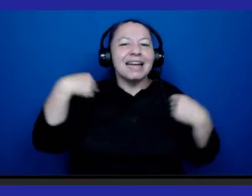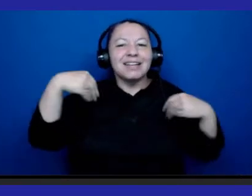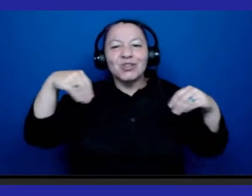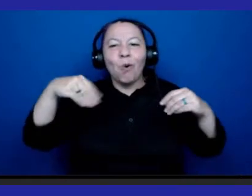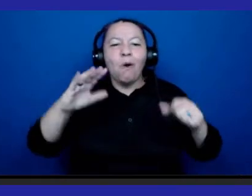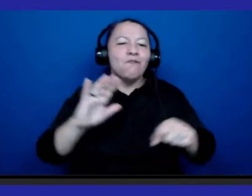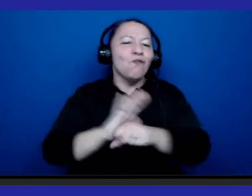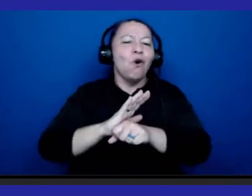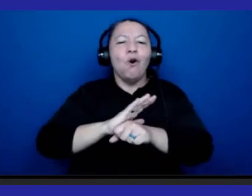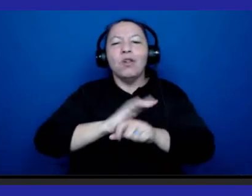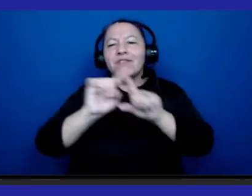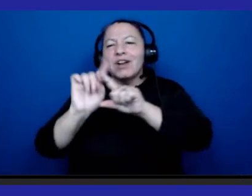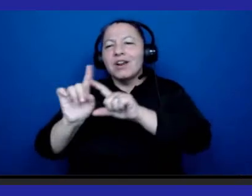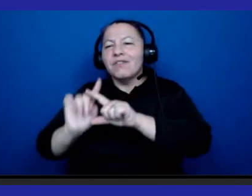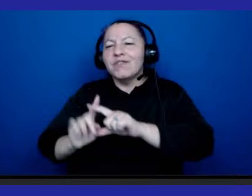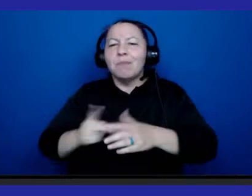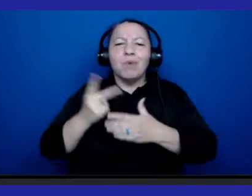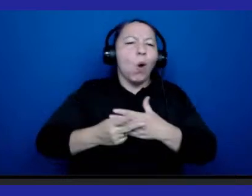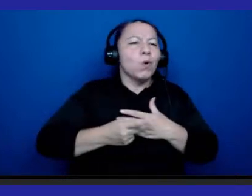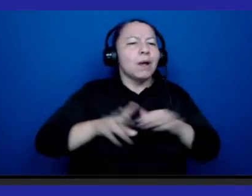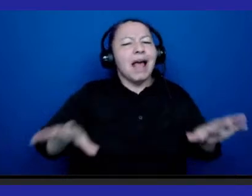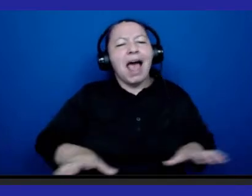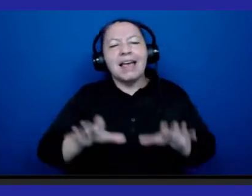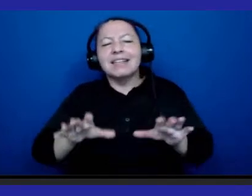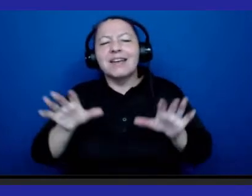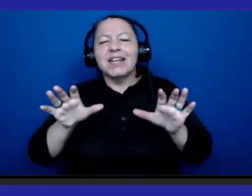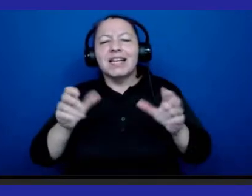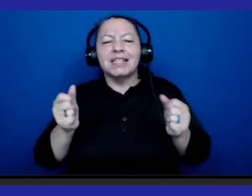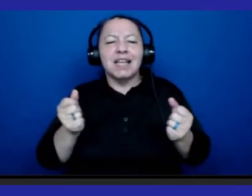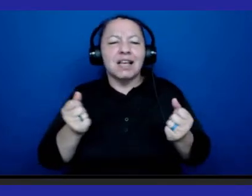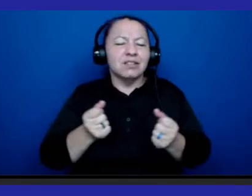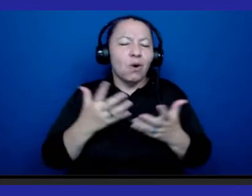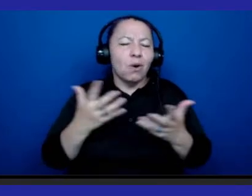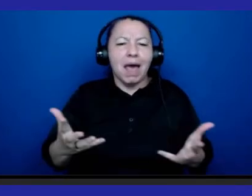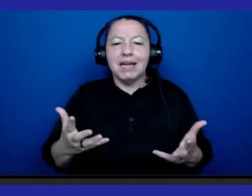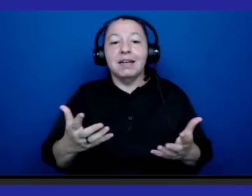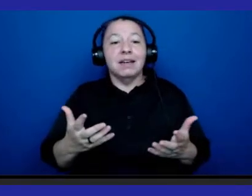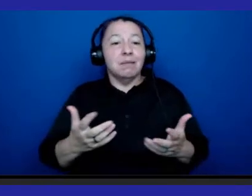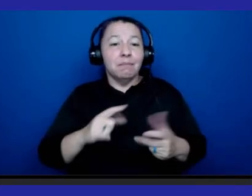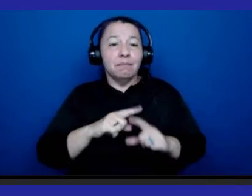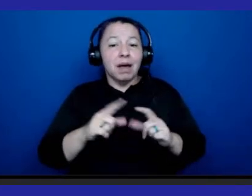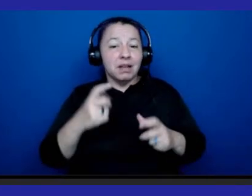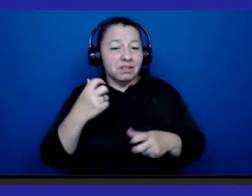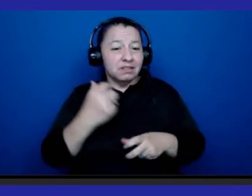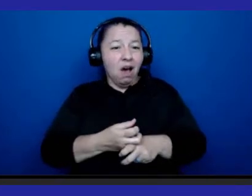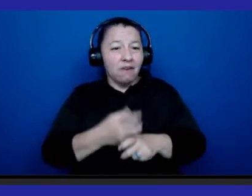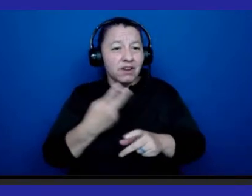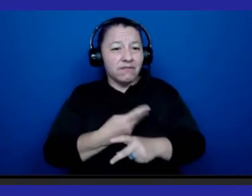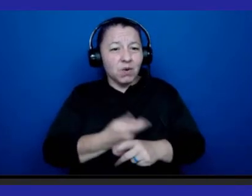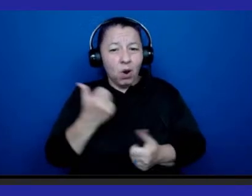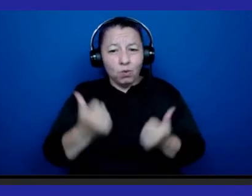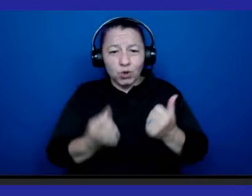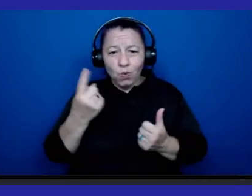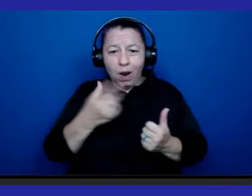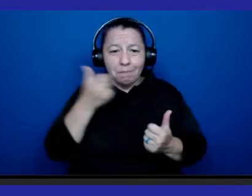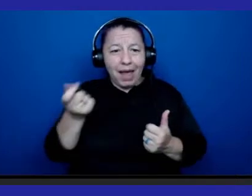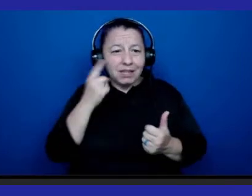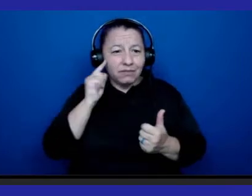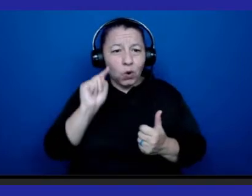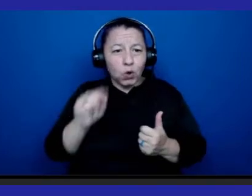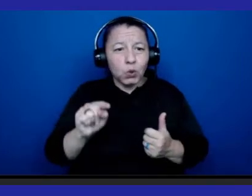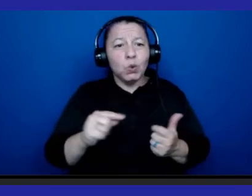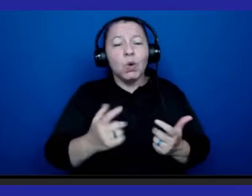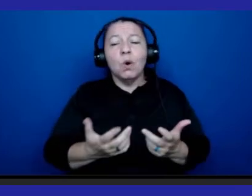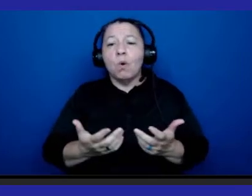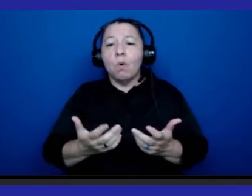programs, activities, and it's so difficult to find out really which one is the best for you or which one you